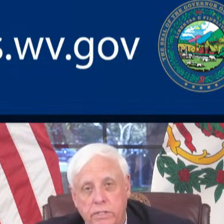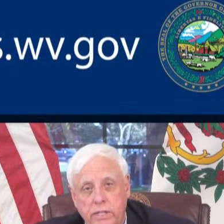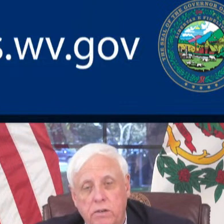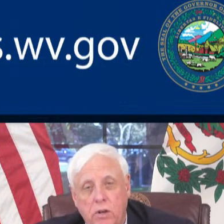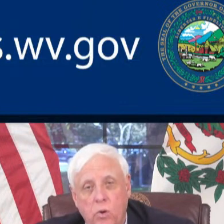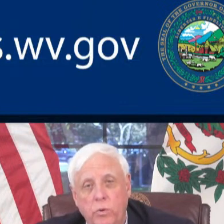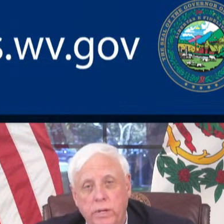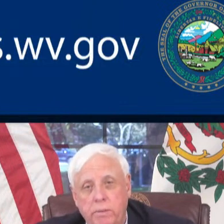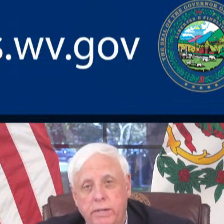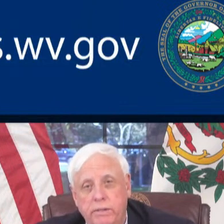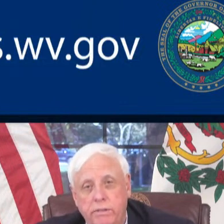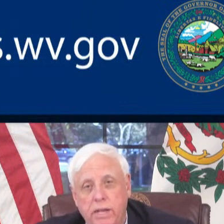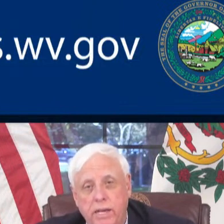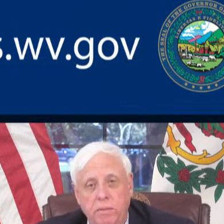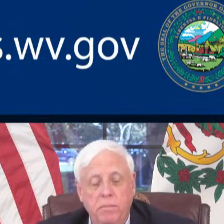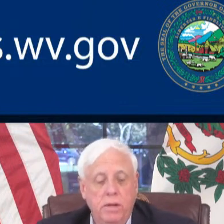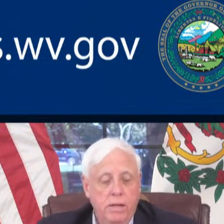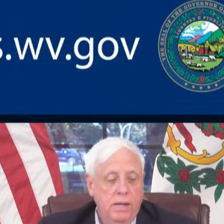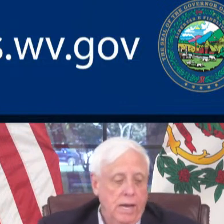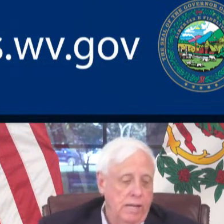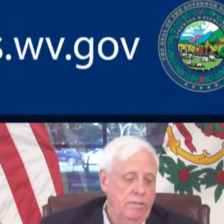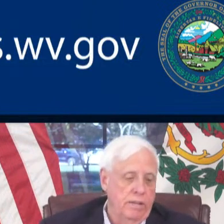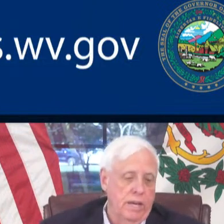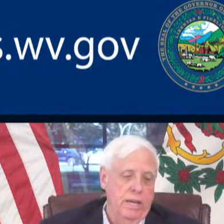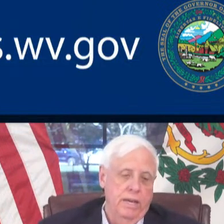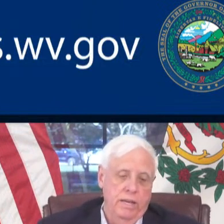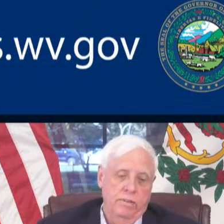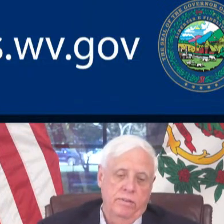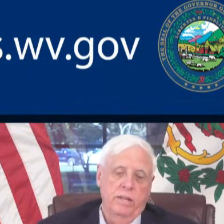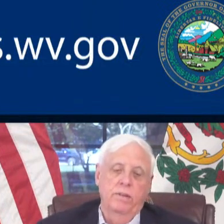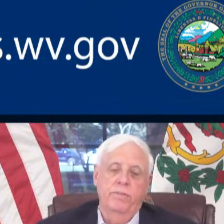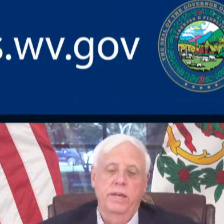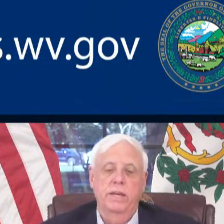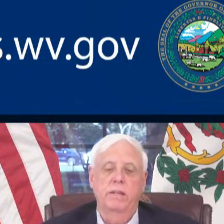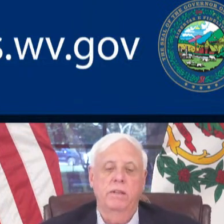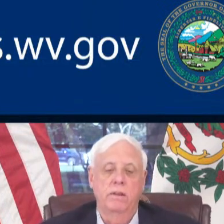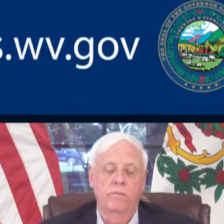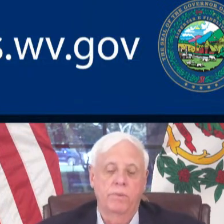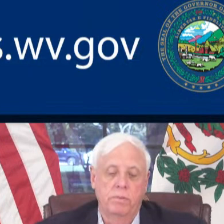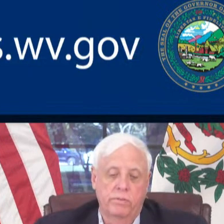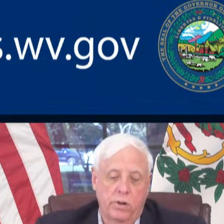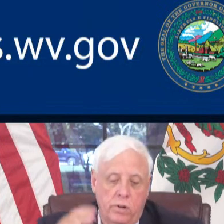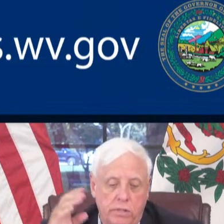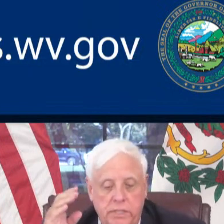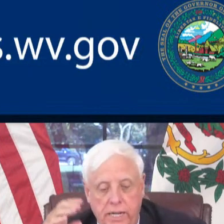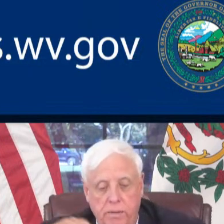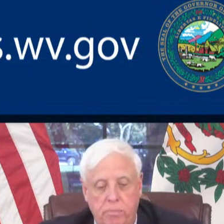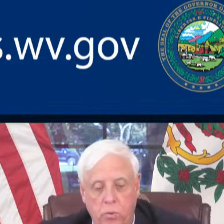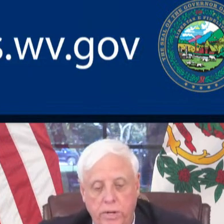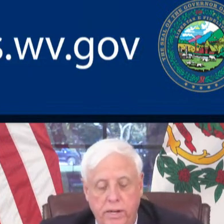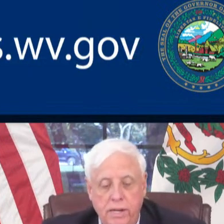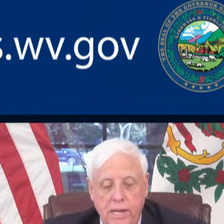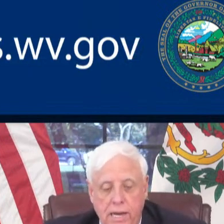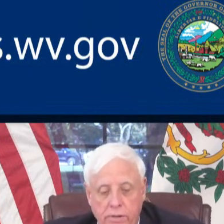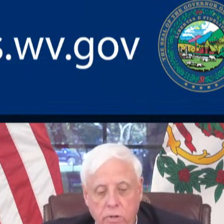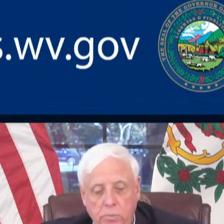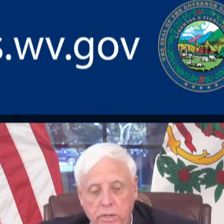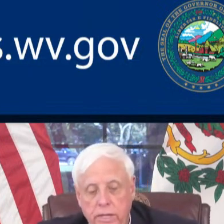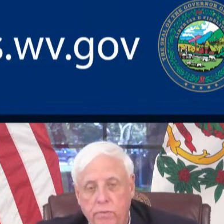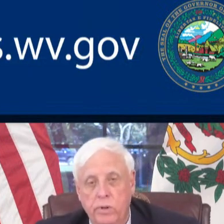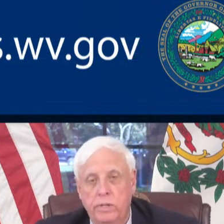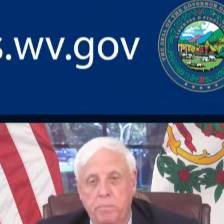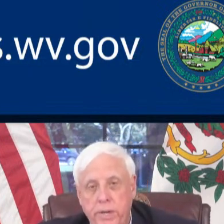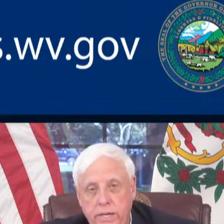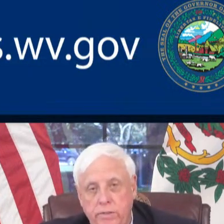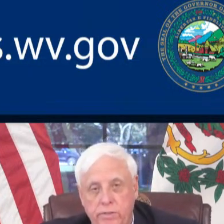are still holding about the same. I'd say, instead of thinking that from the surge standpoint, I do